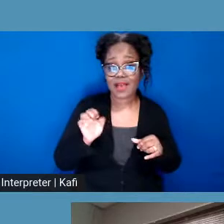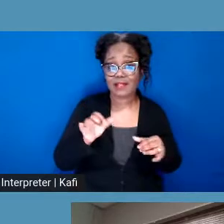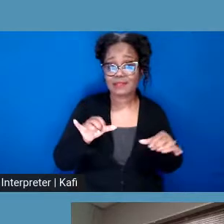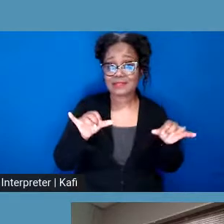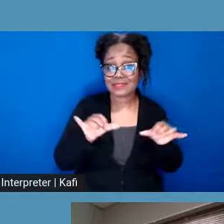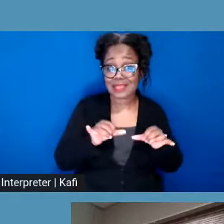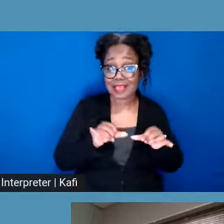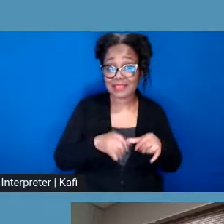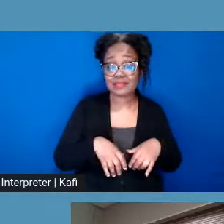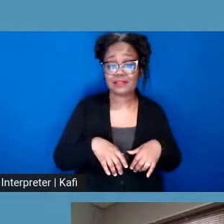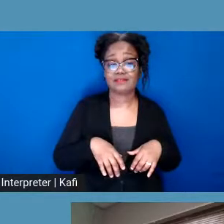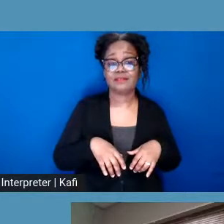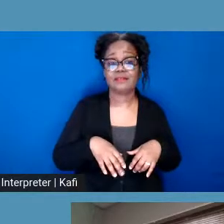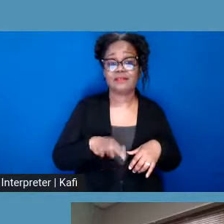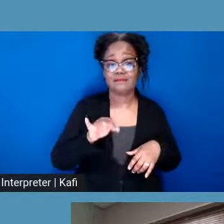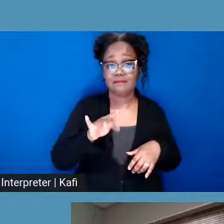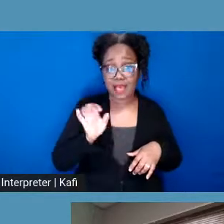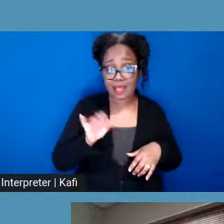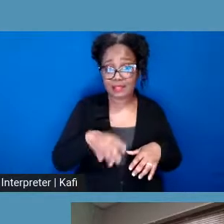Yeah, the federal